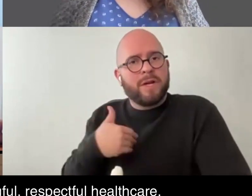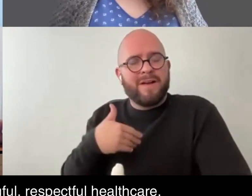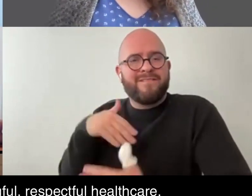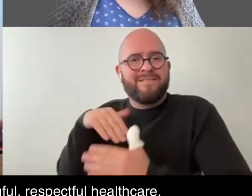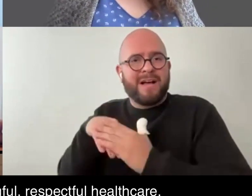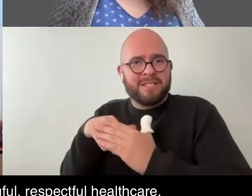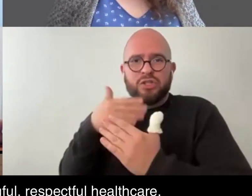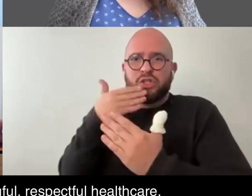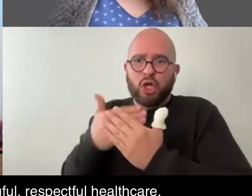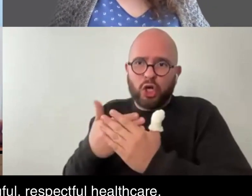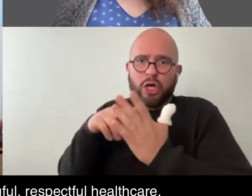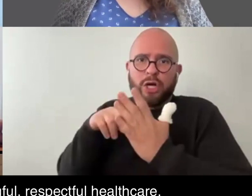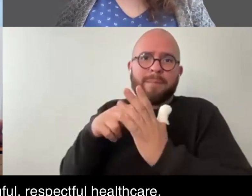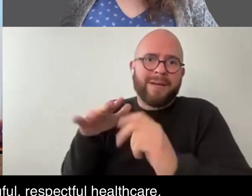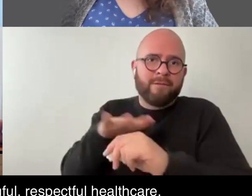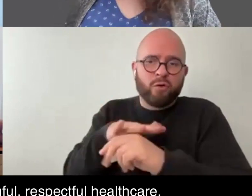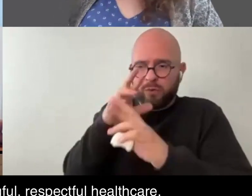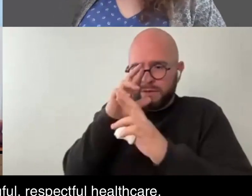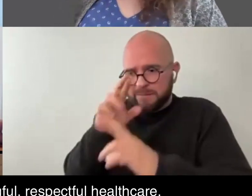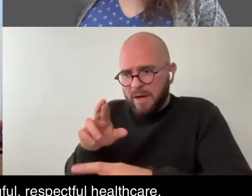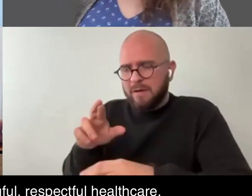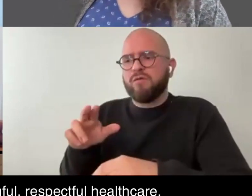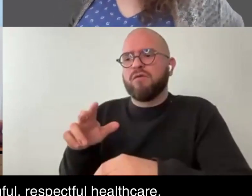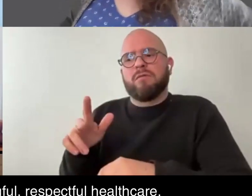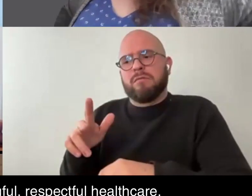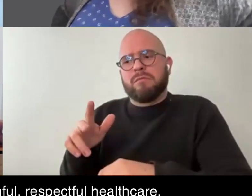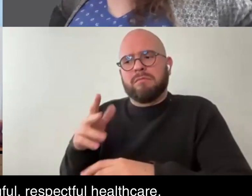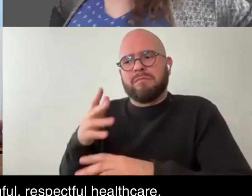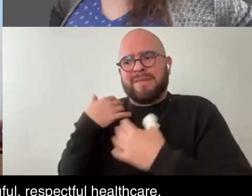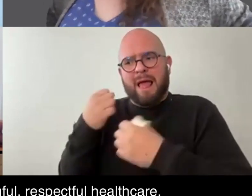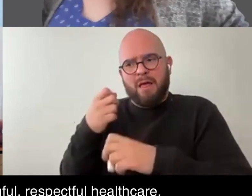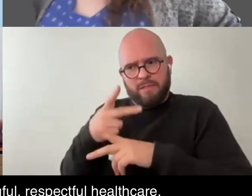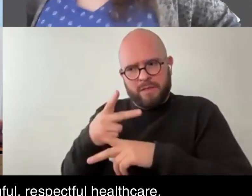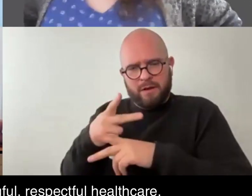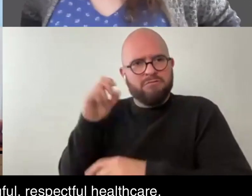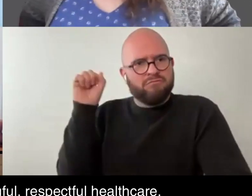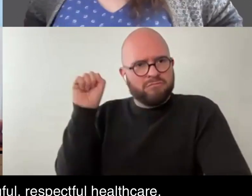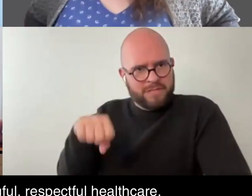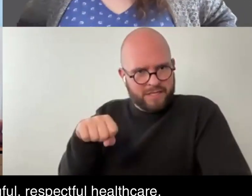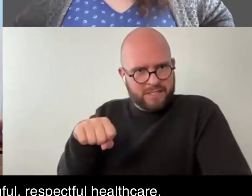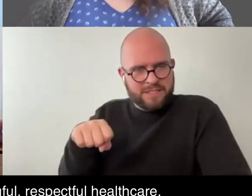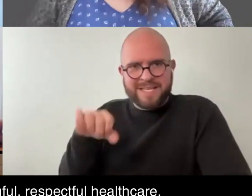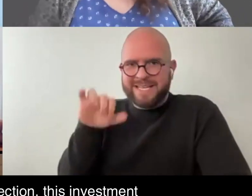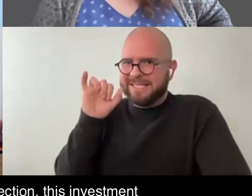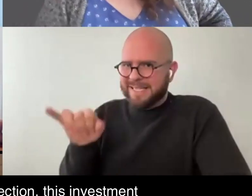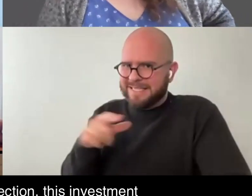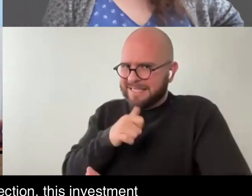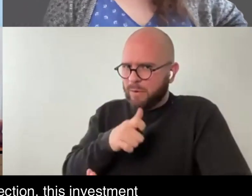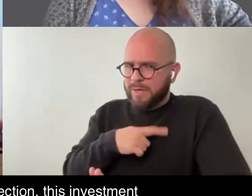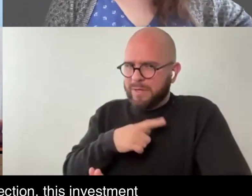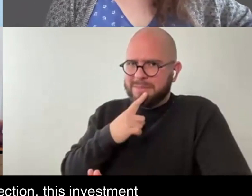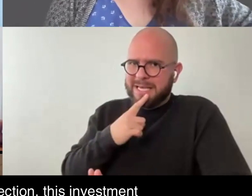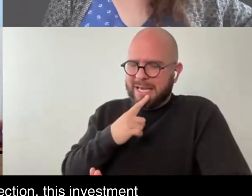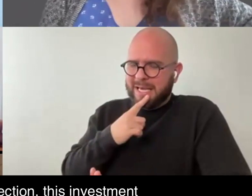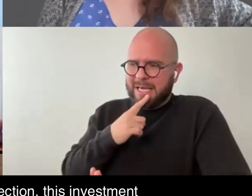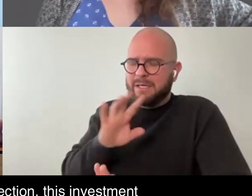respectful healthcare, right? So that's not what I'm saying. I think there's